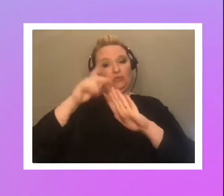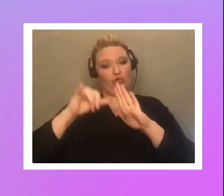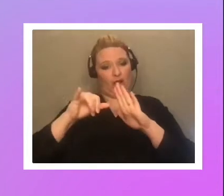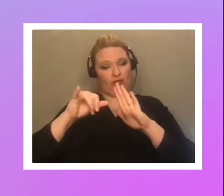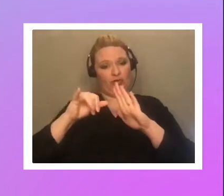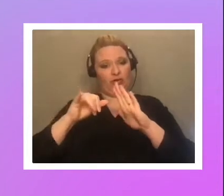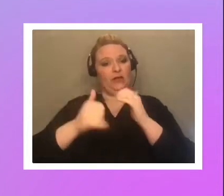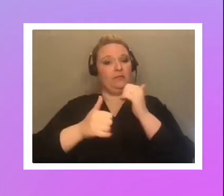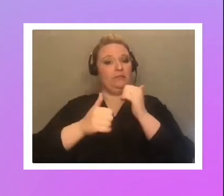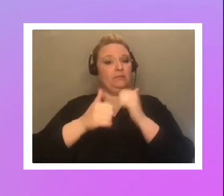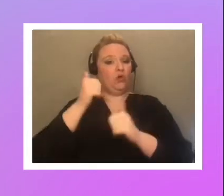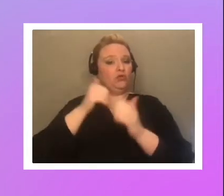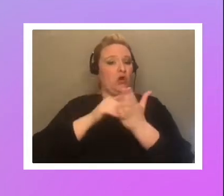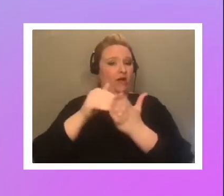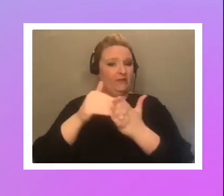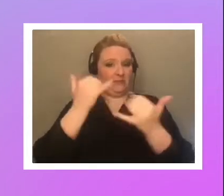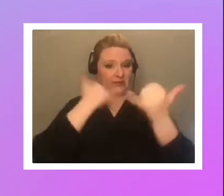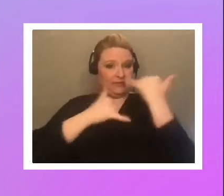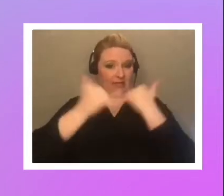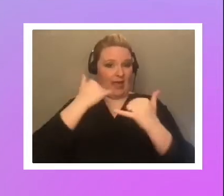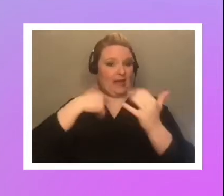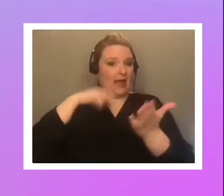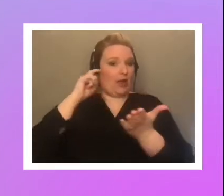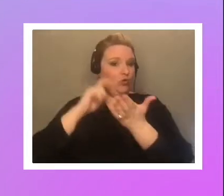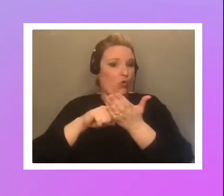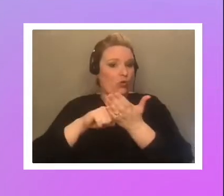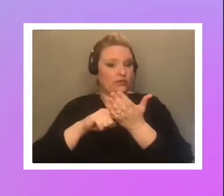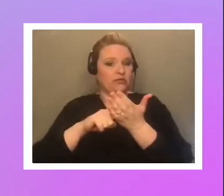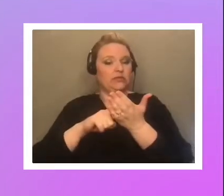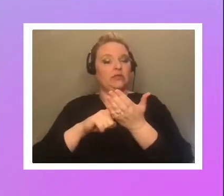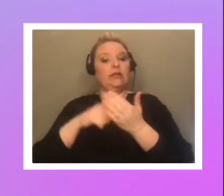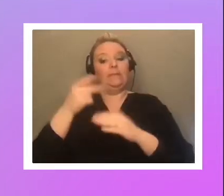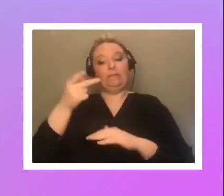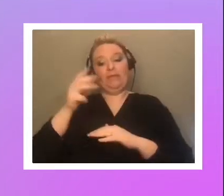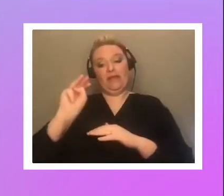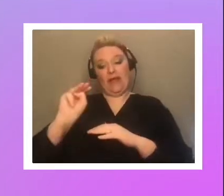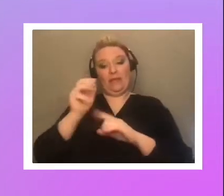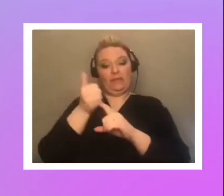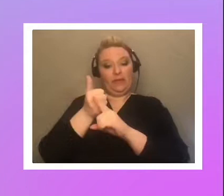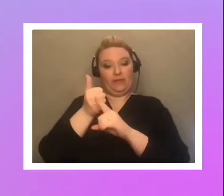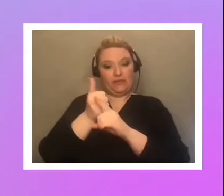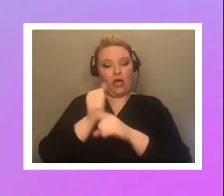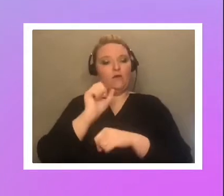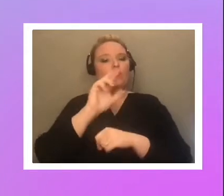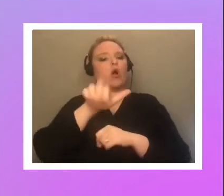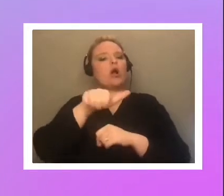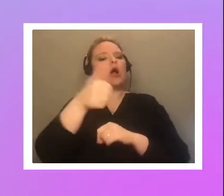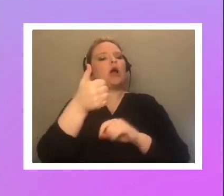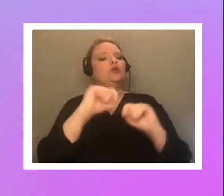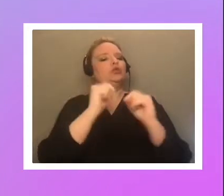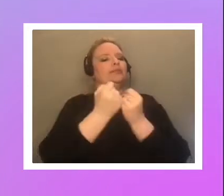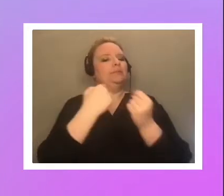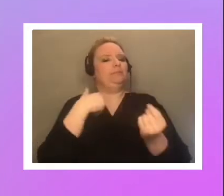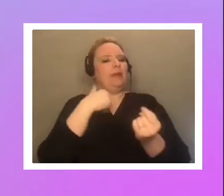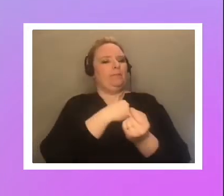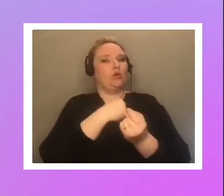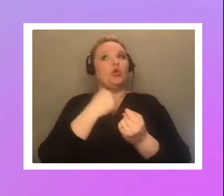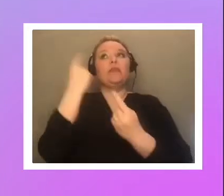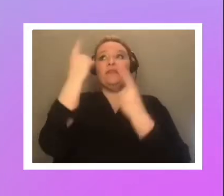biggest mistake I've seen is when a PM or another team member thinks